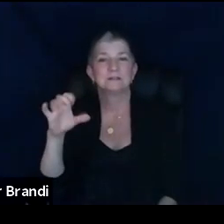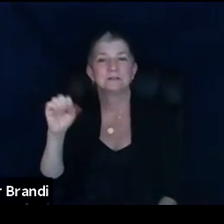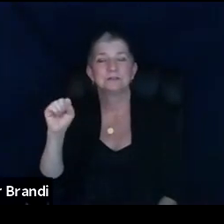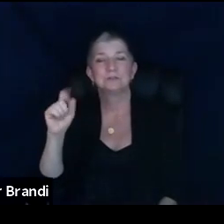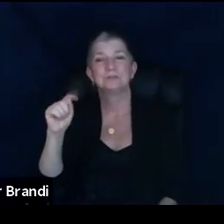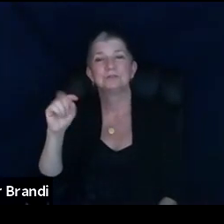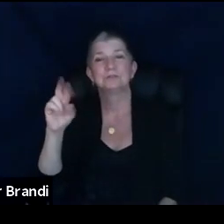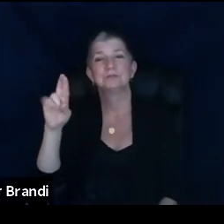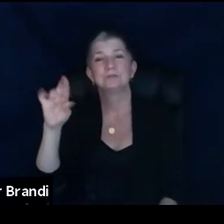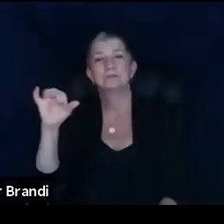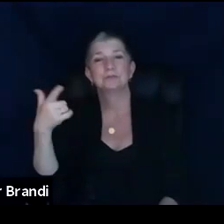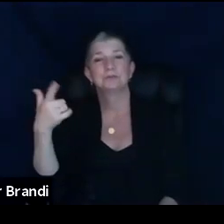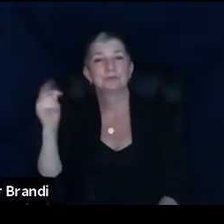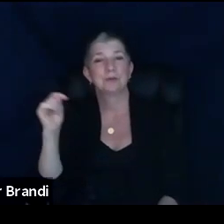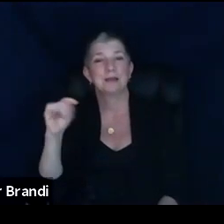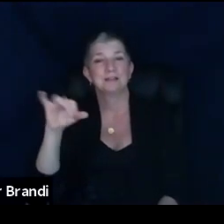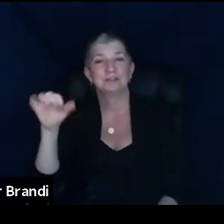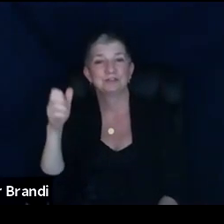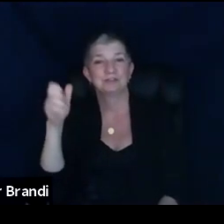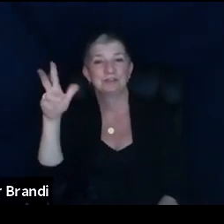didn't want to participate in.